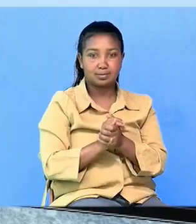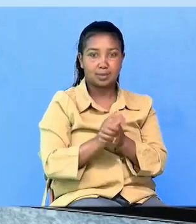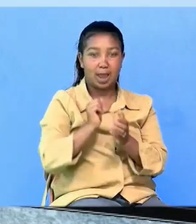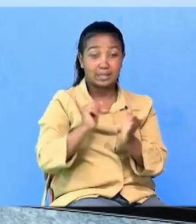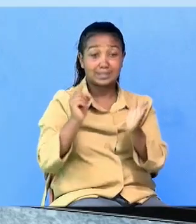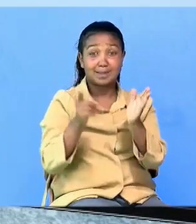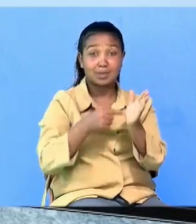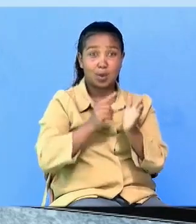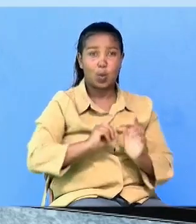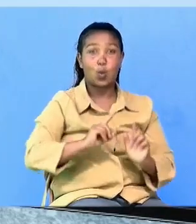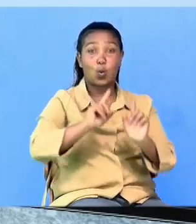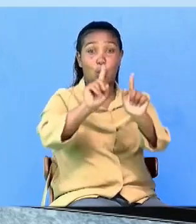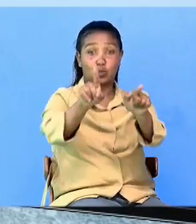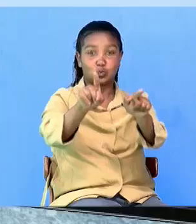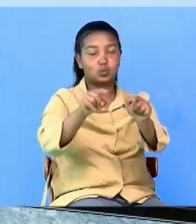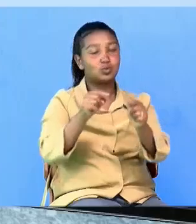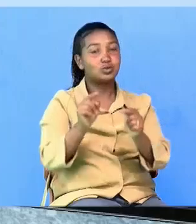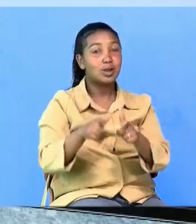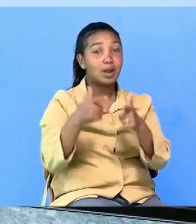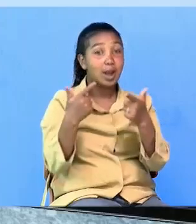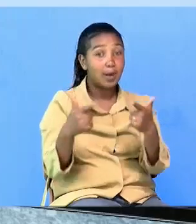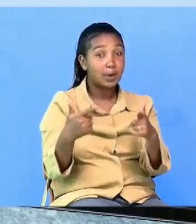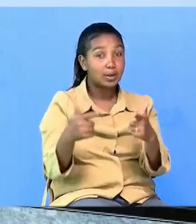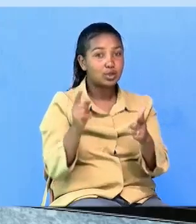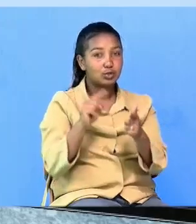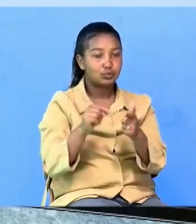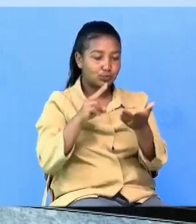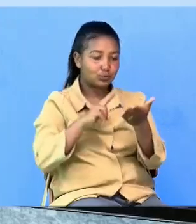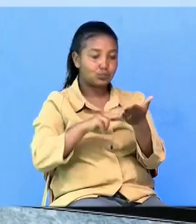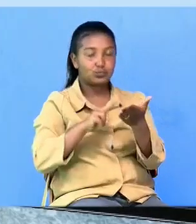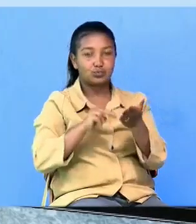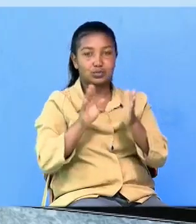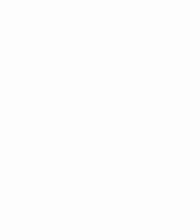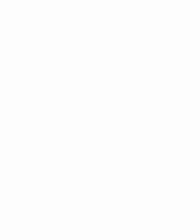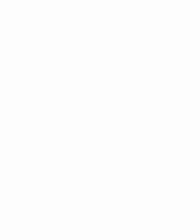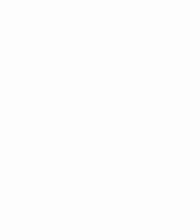I sometimes go to library to refer to some